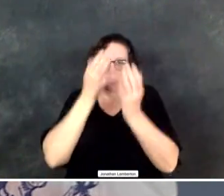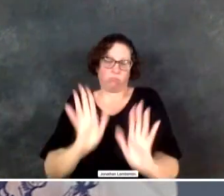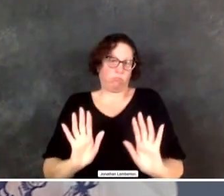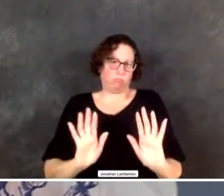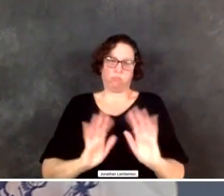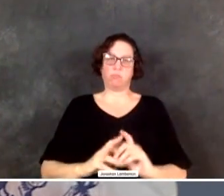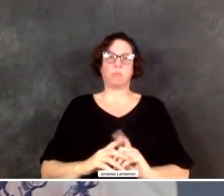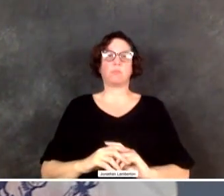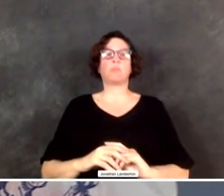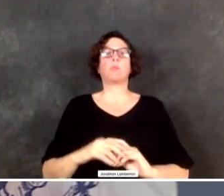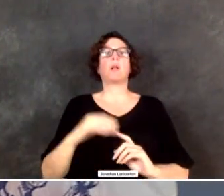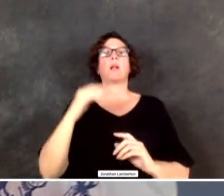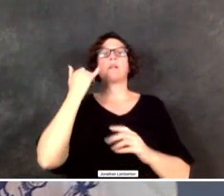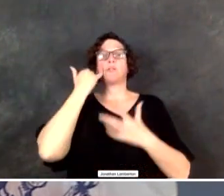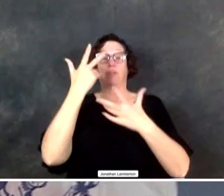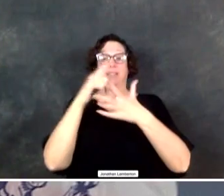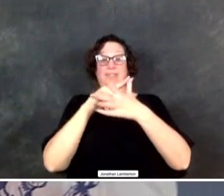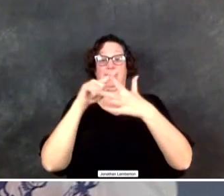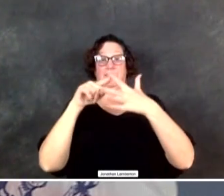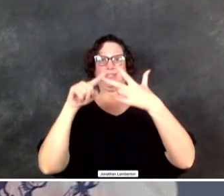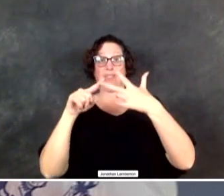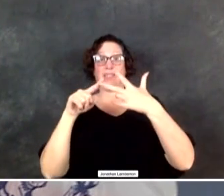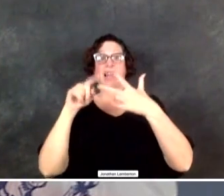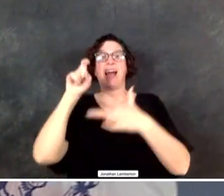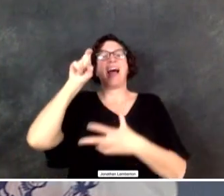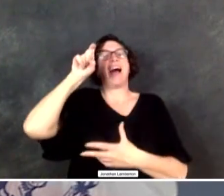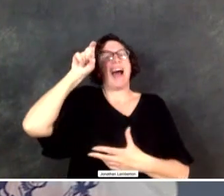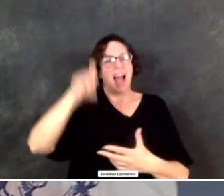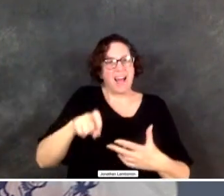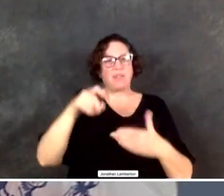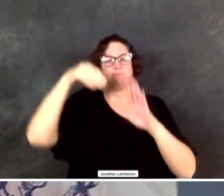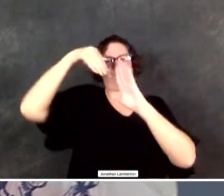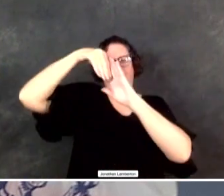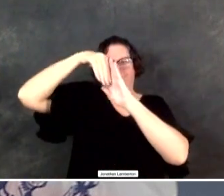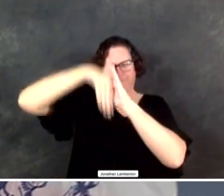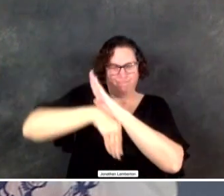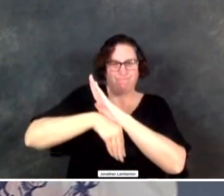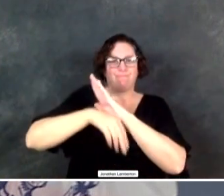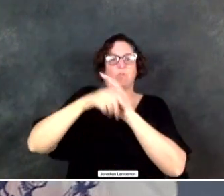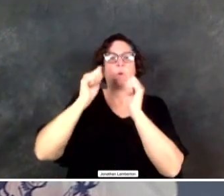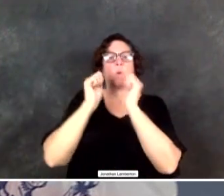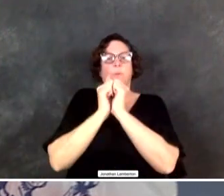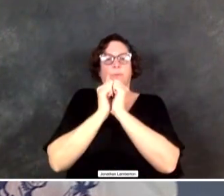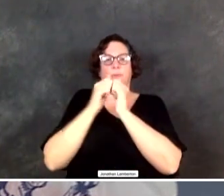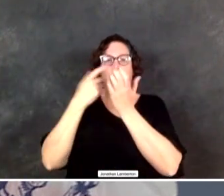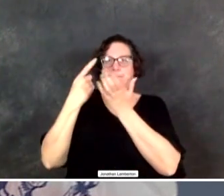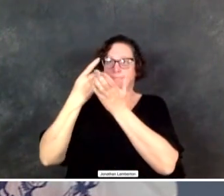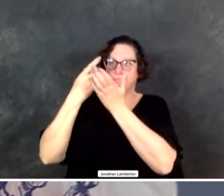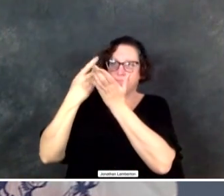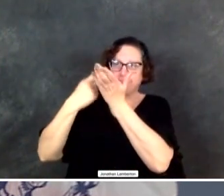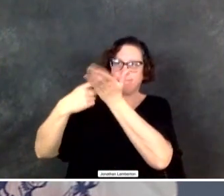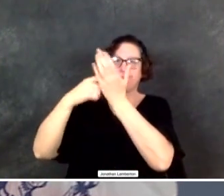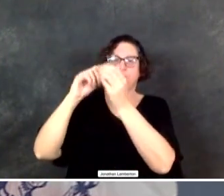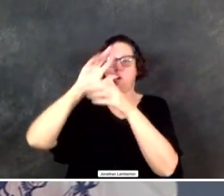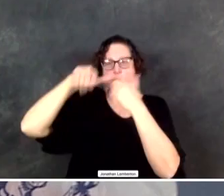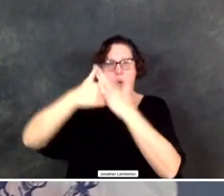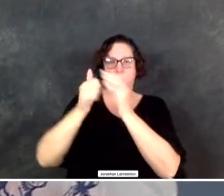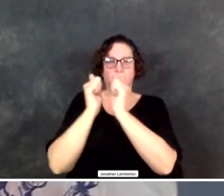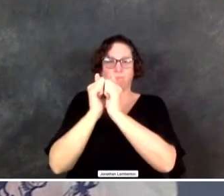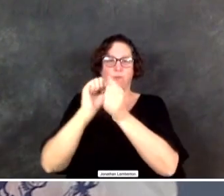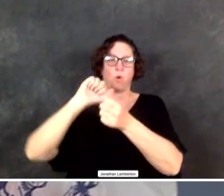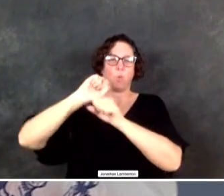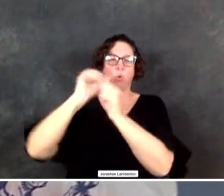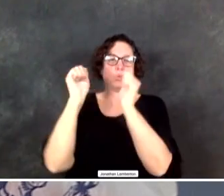to 2 weeks before we could even consider changing any of the current rules and restrictions. So before I turn to Commissioner